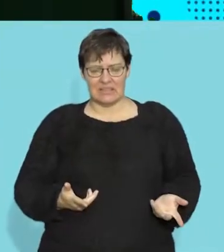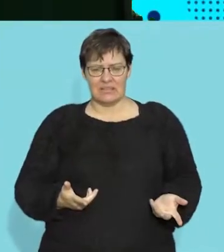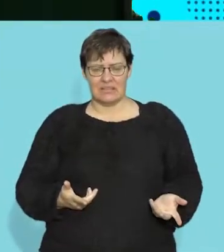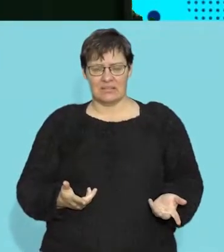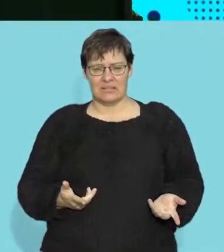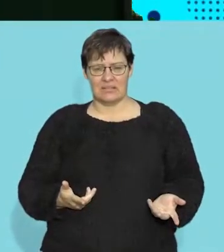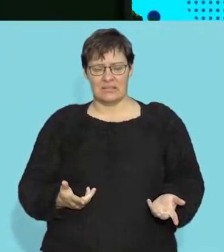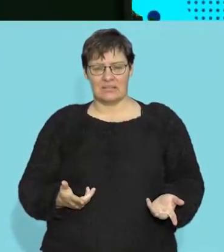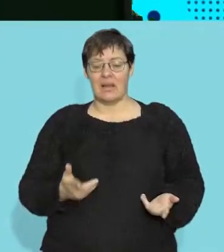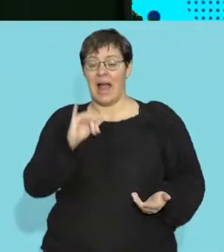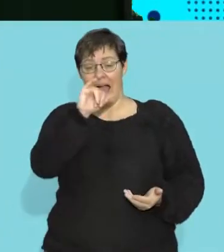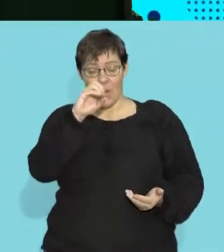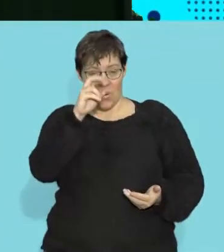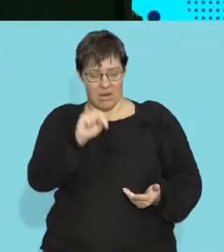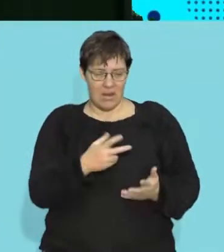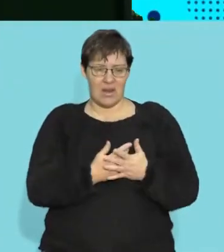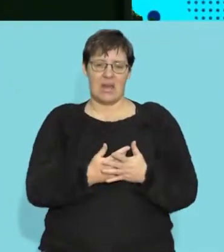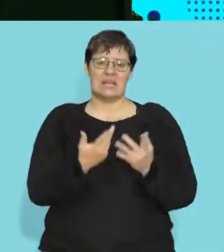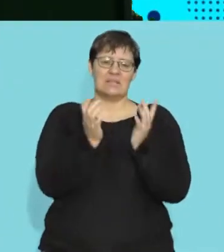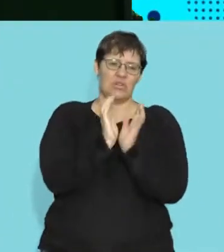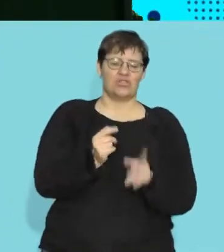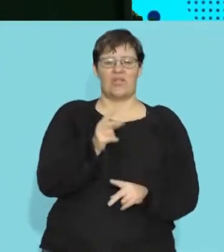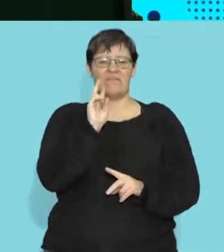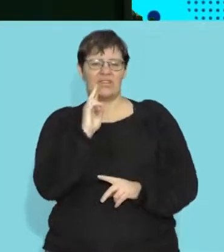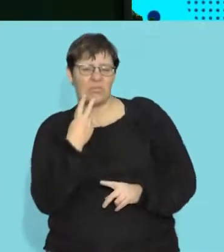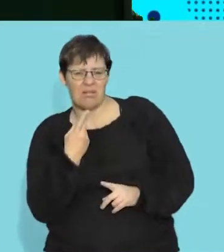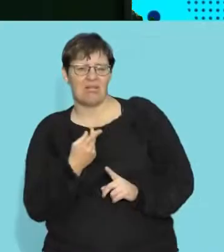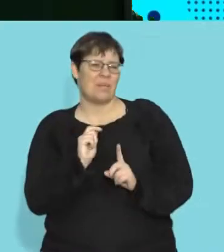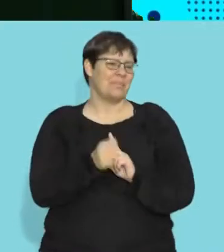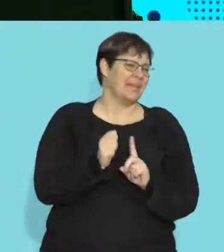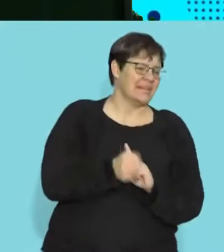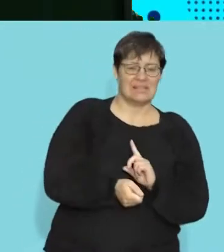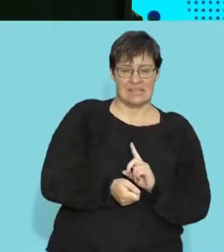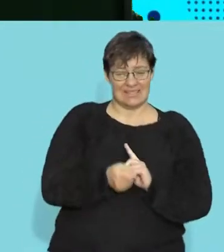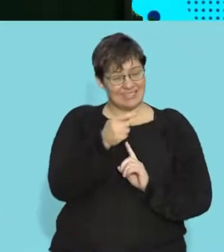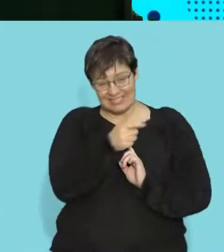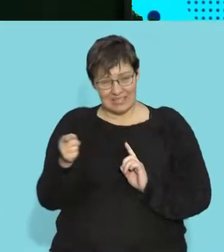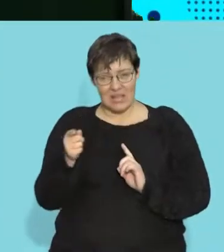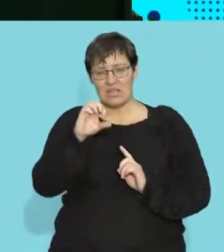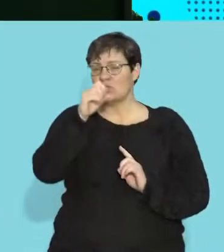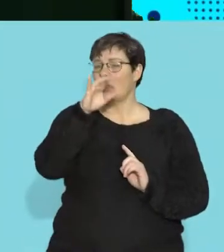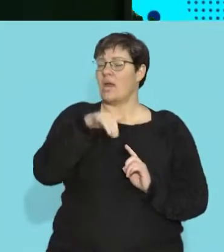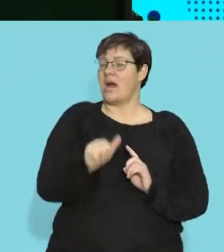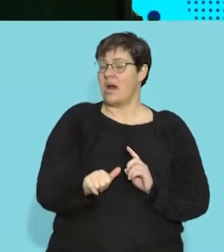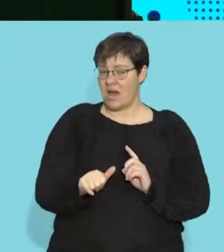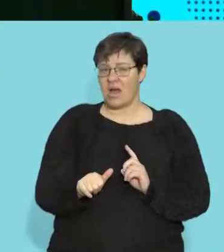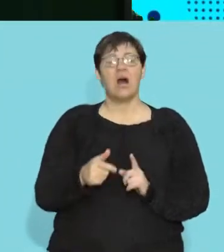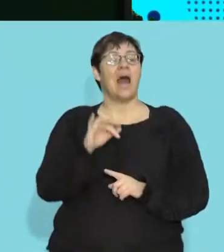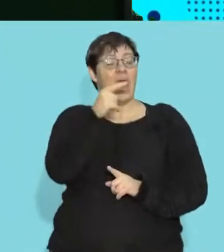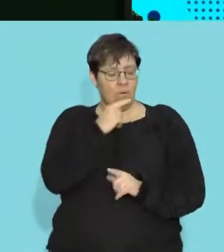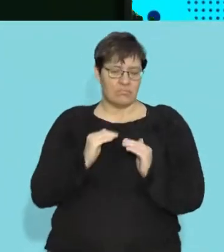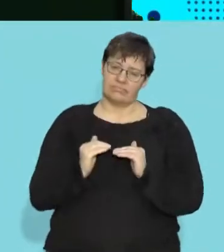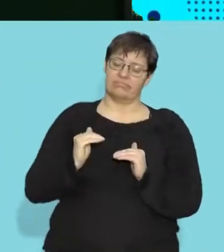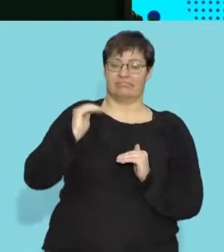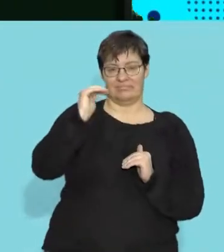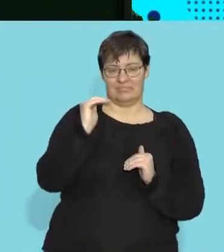guys, iron, spinach, vegetables, beans, all right, all of those, soya, anything, try and get those iron